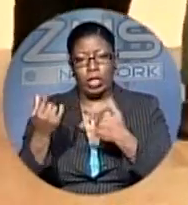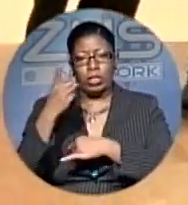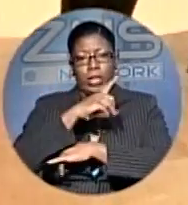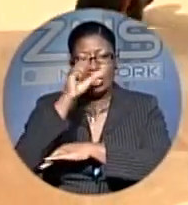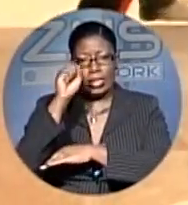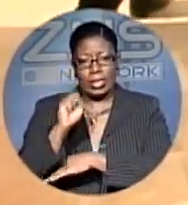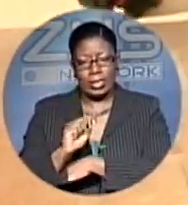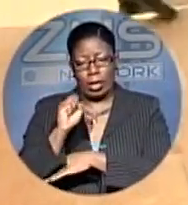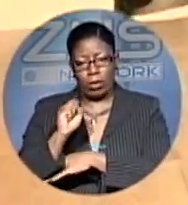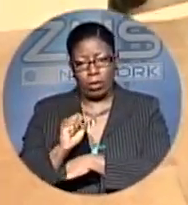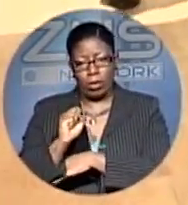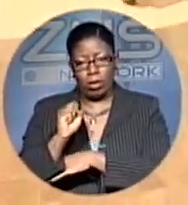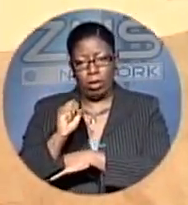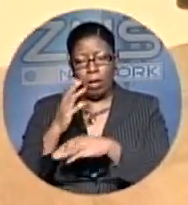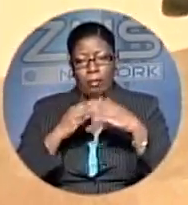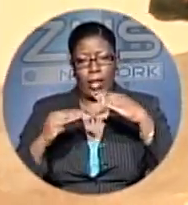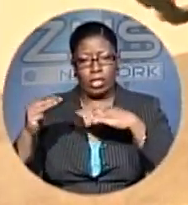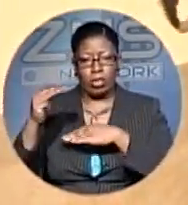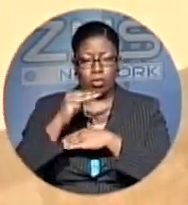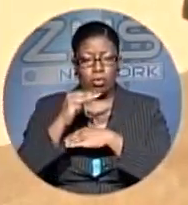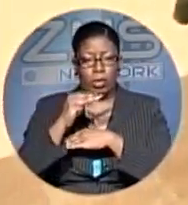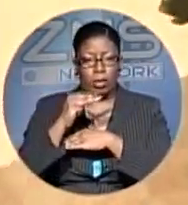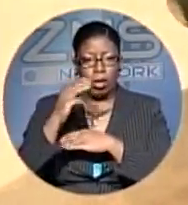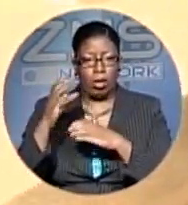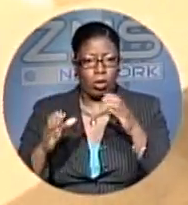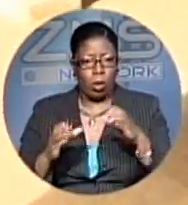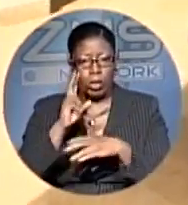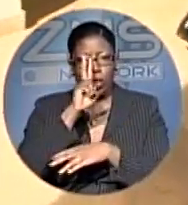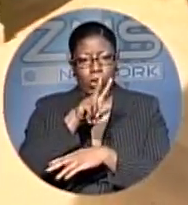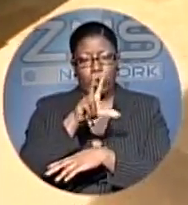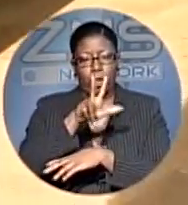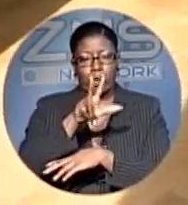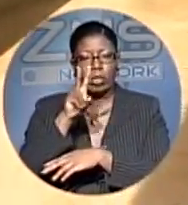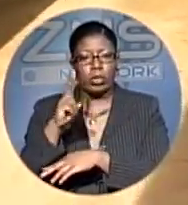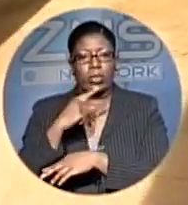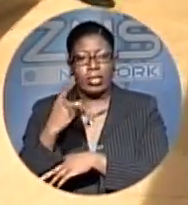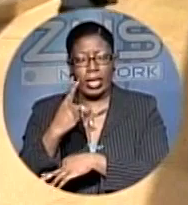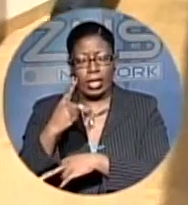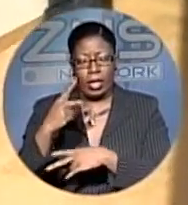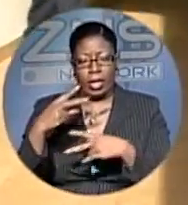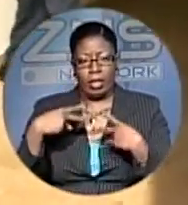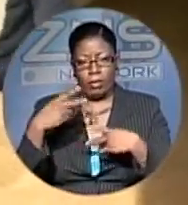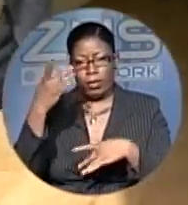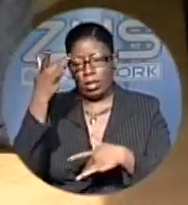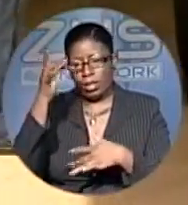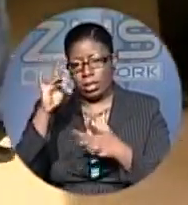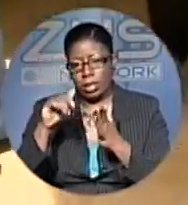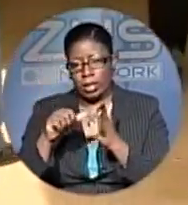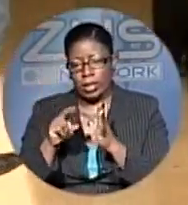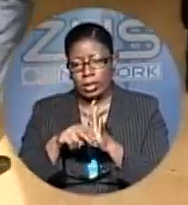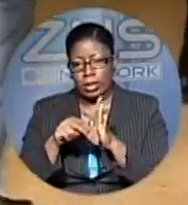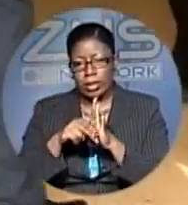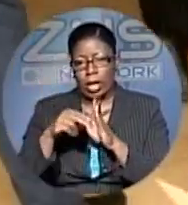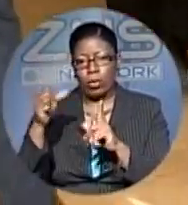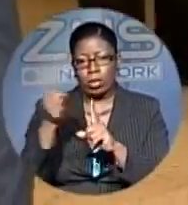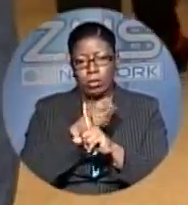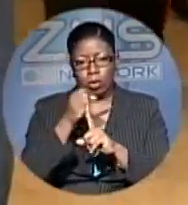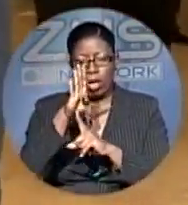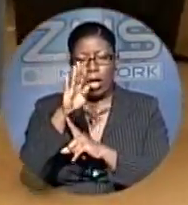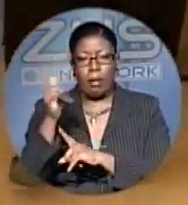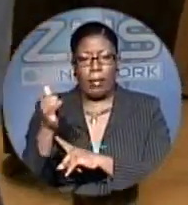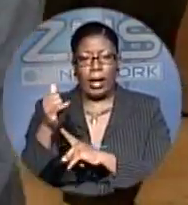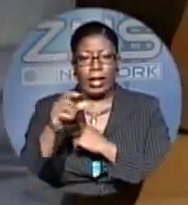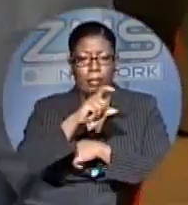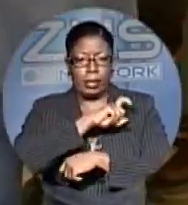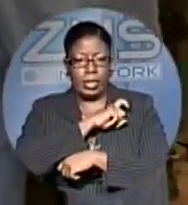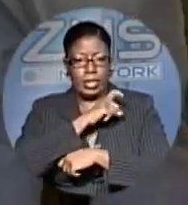South Street Magistrate's Court complex, the 32-year-old claimed he suffered from seizures and was brutalized by police. He then asked to